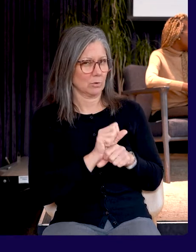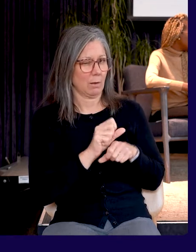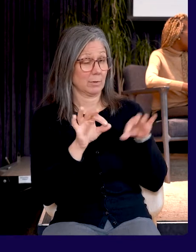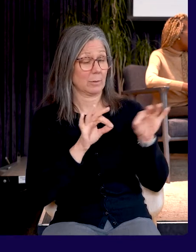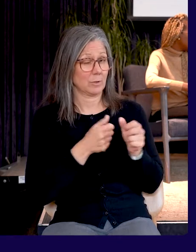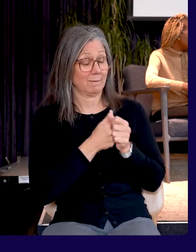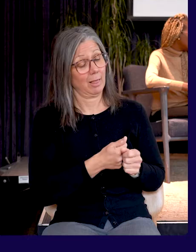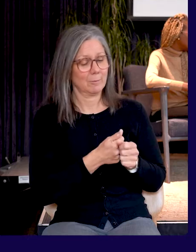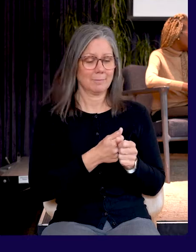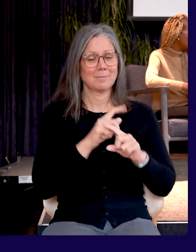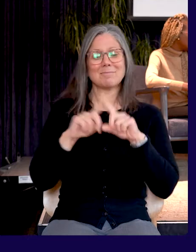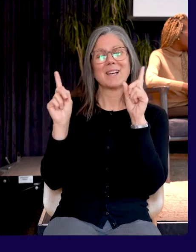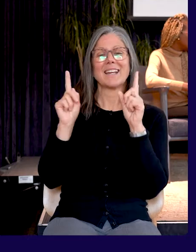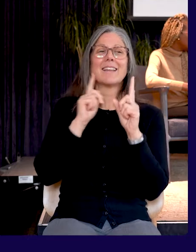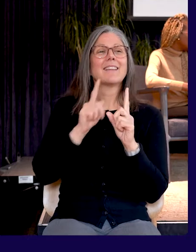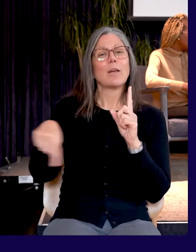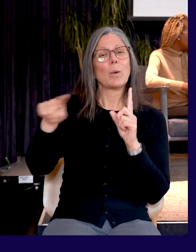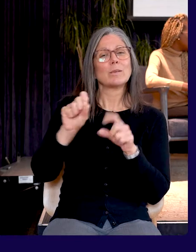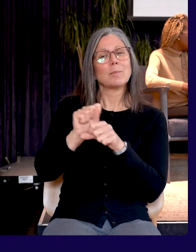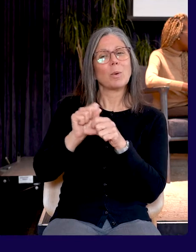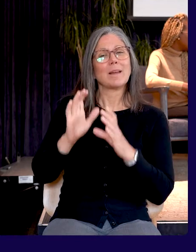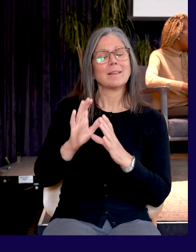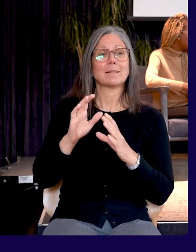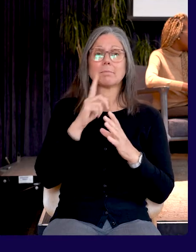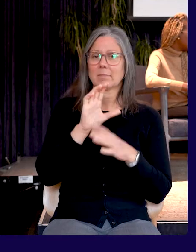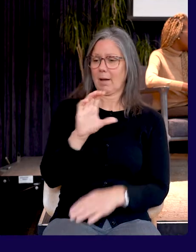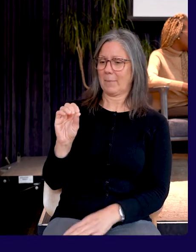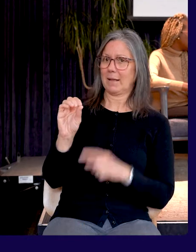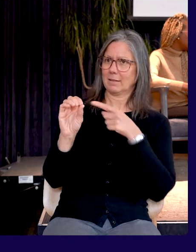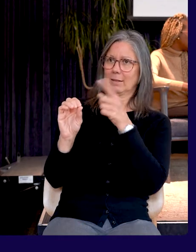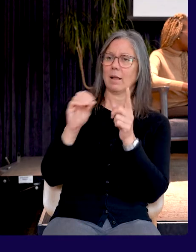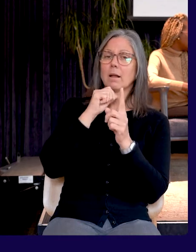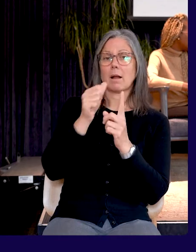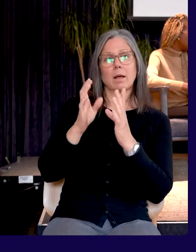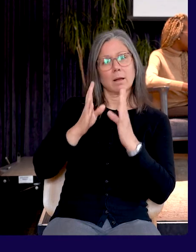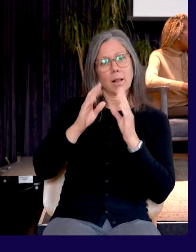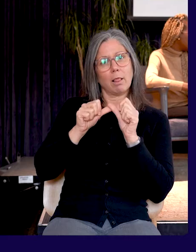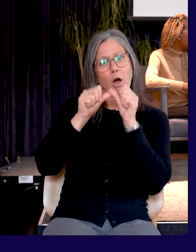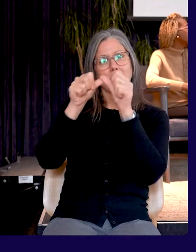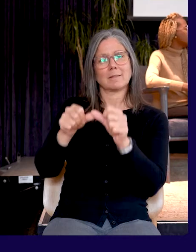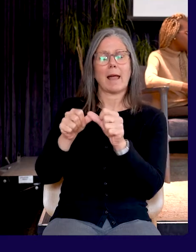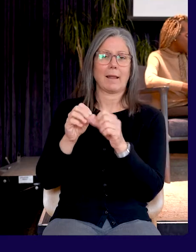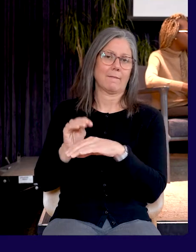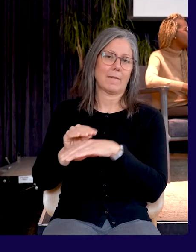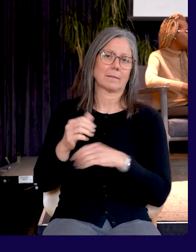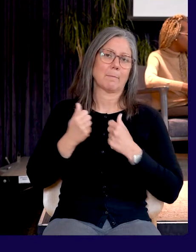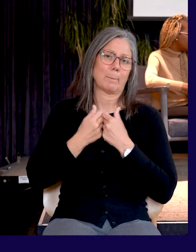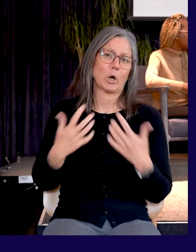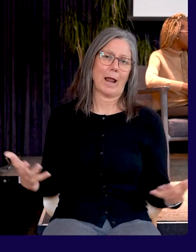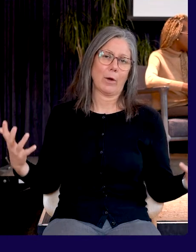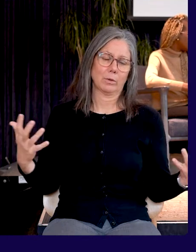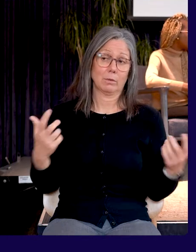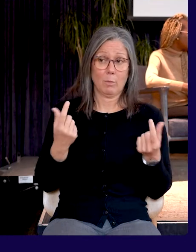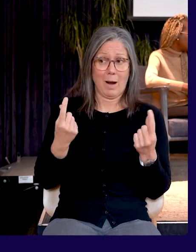But I think it's that these employers have not been attentive to the long-standing effects of burnout, right? Like what happened